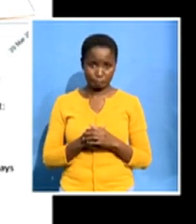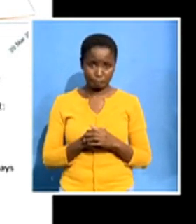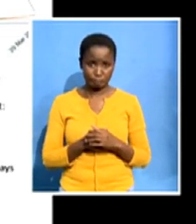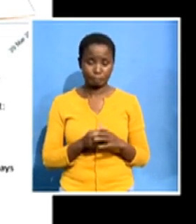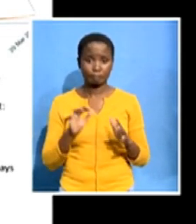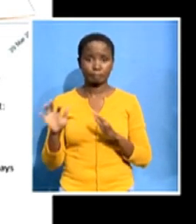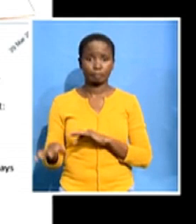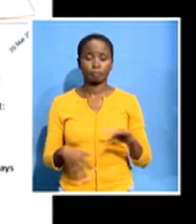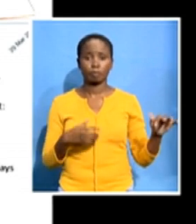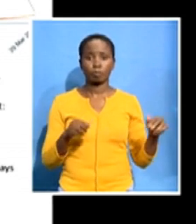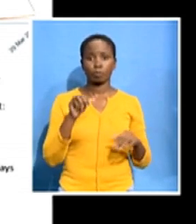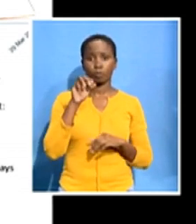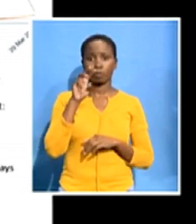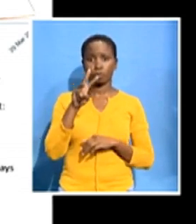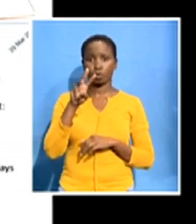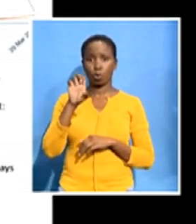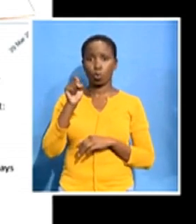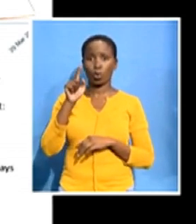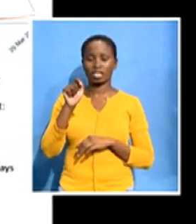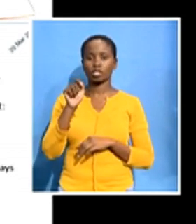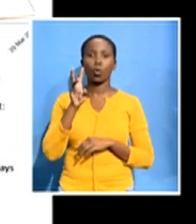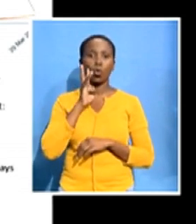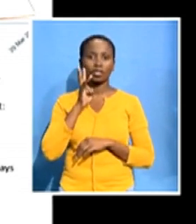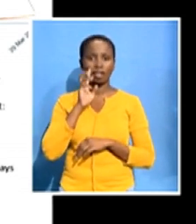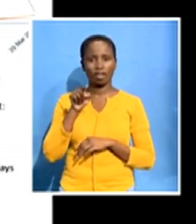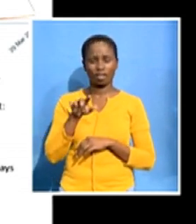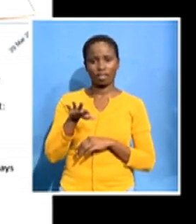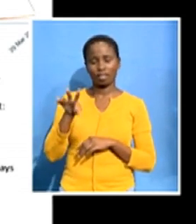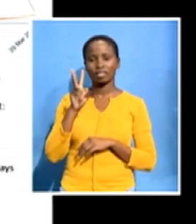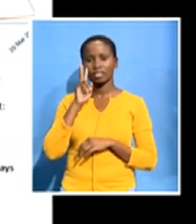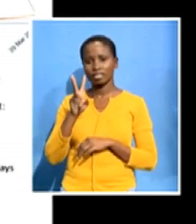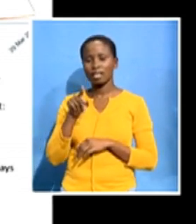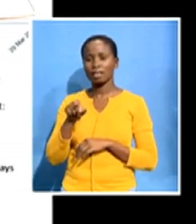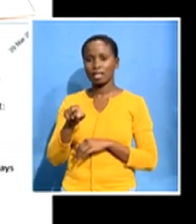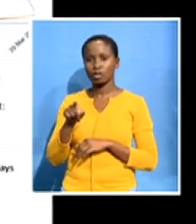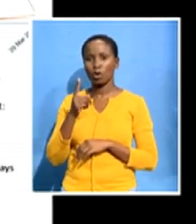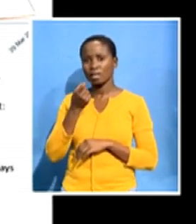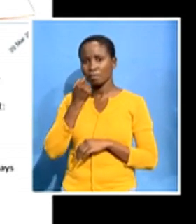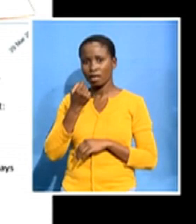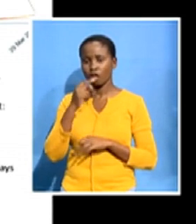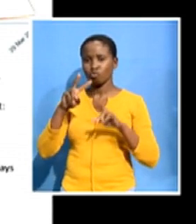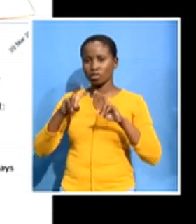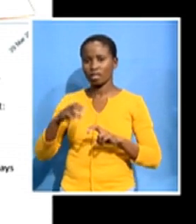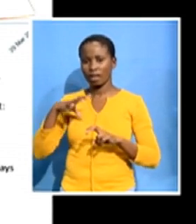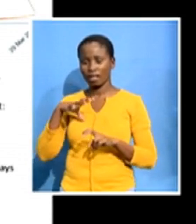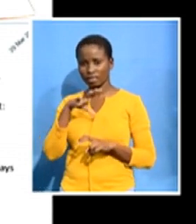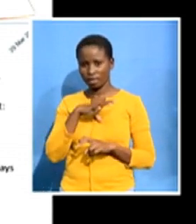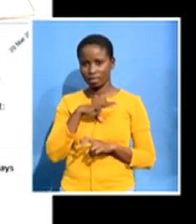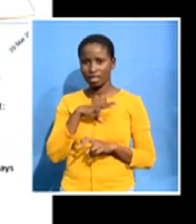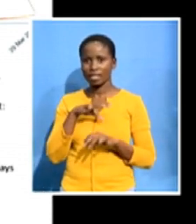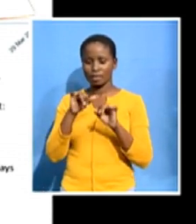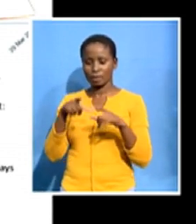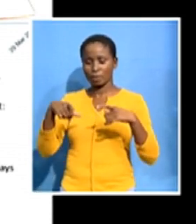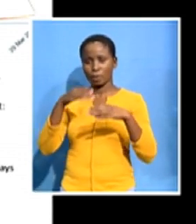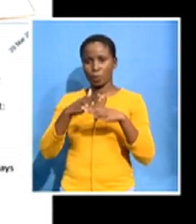clear that this is very much a Medical Research Council initiative in collaboration with